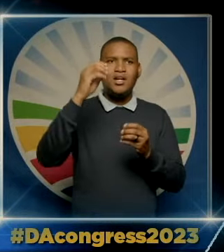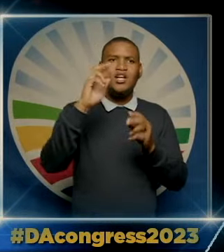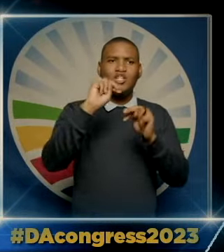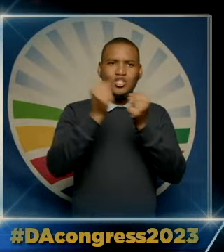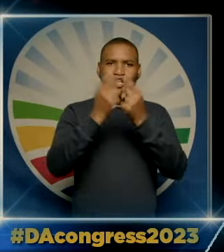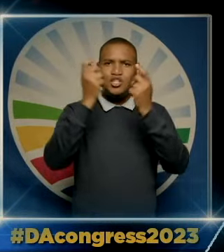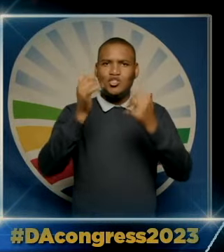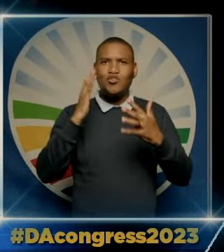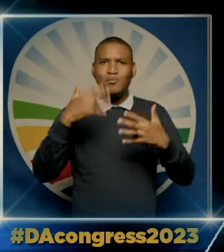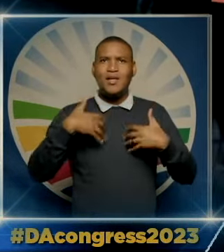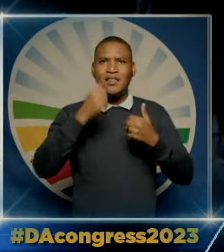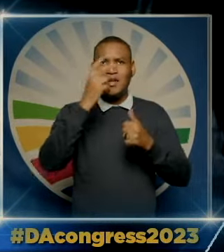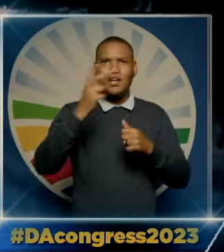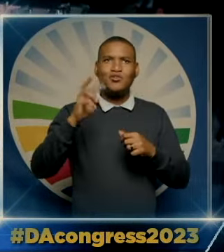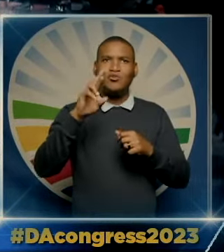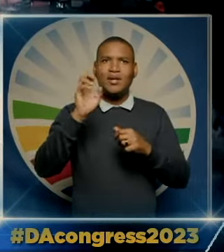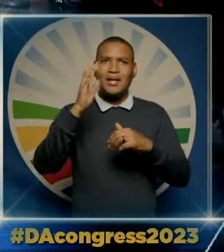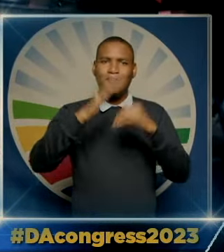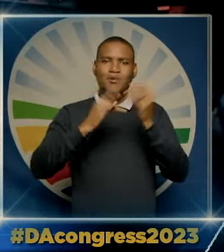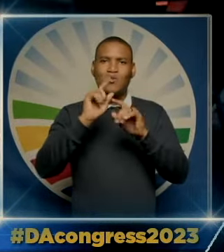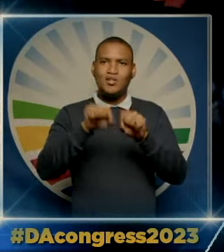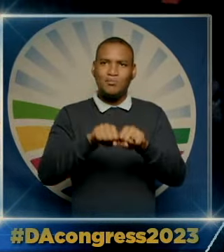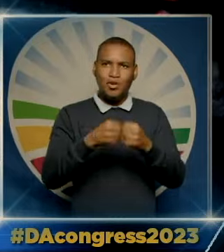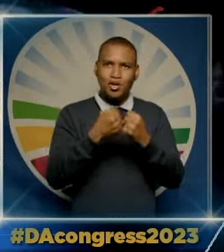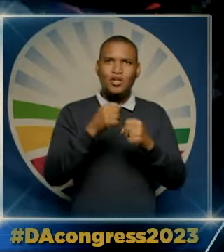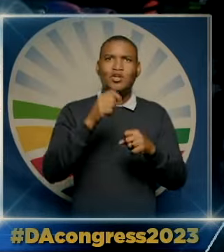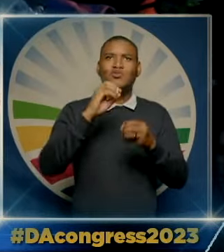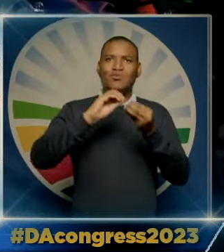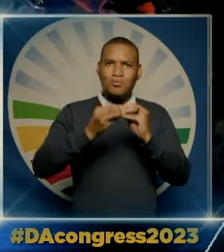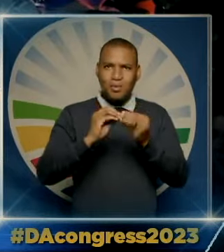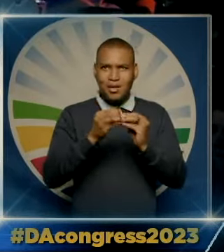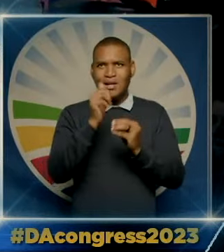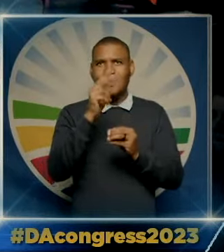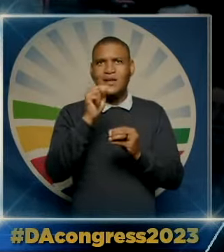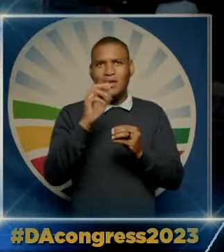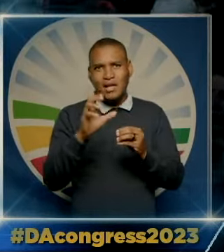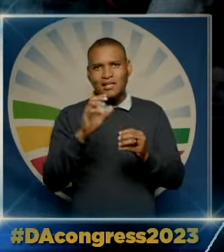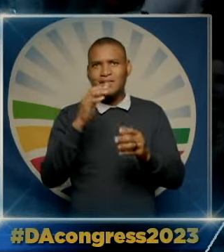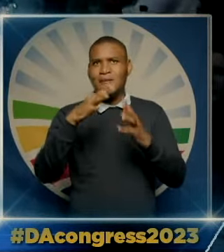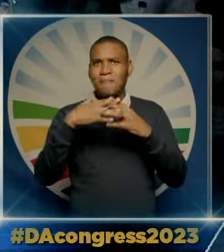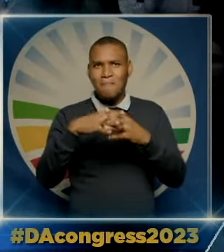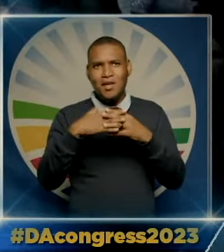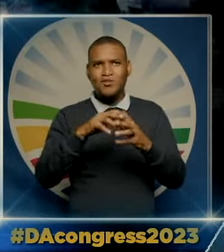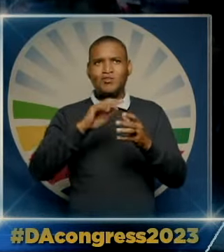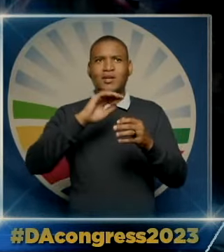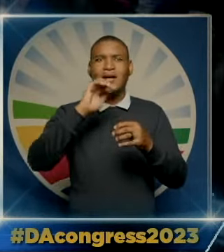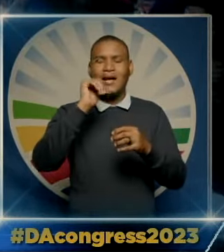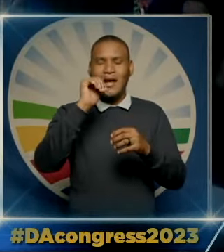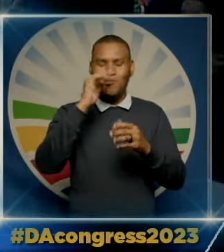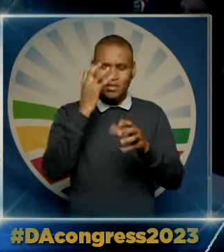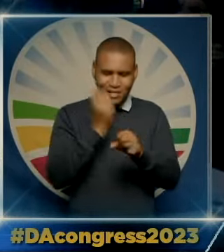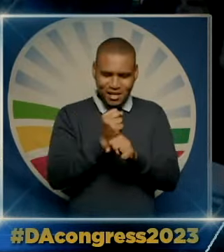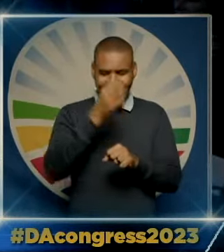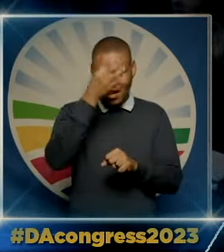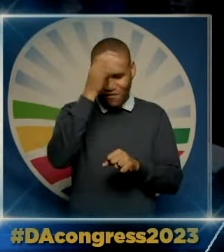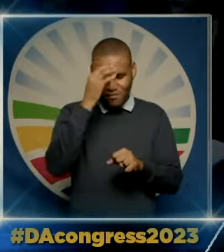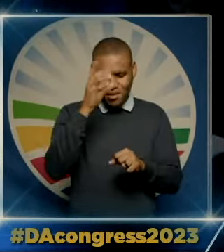again. Because to rebuild what has been broken, to repair the ANC's mess, it will take a DA government, and it's going to cost us